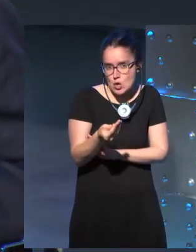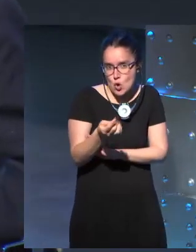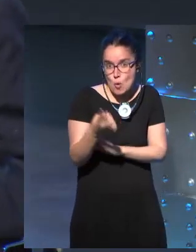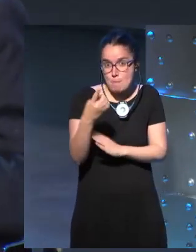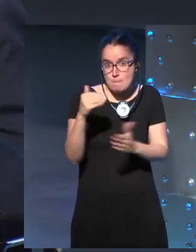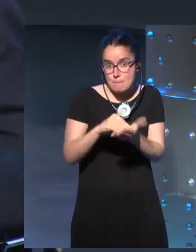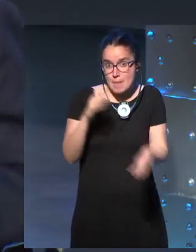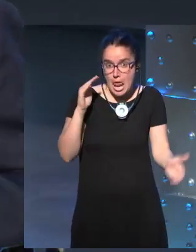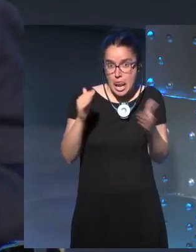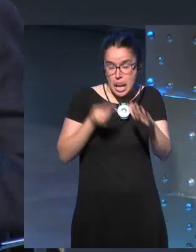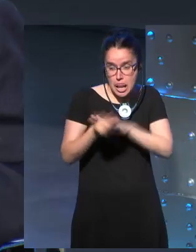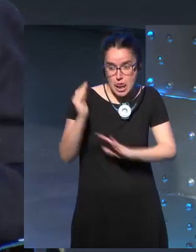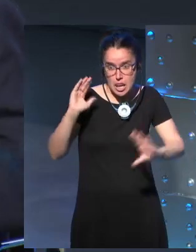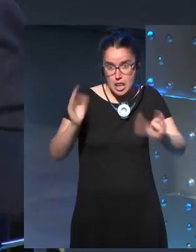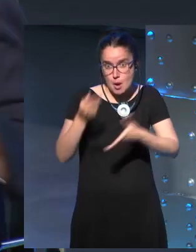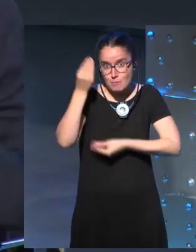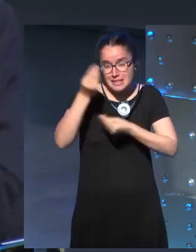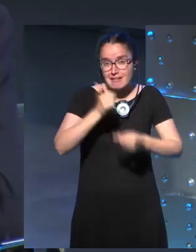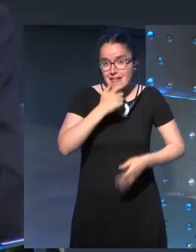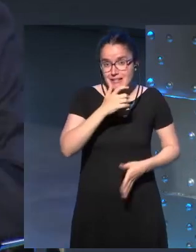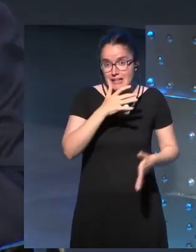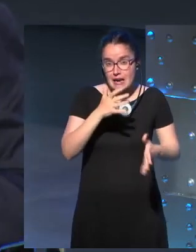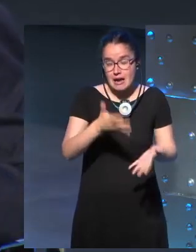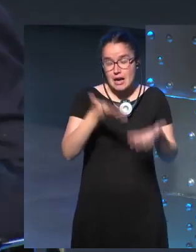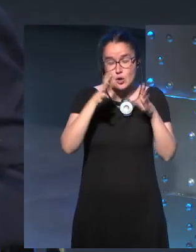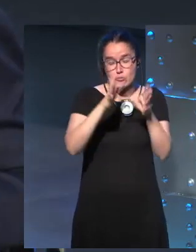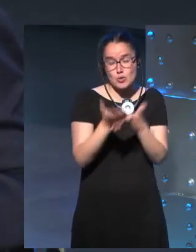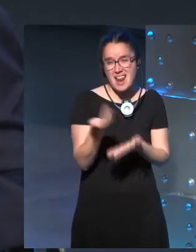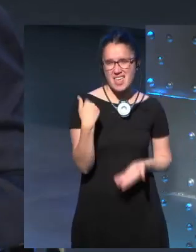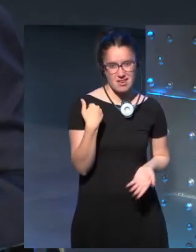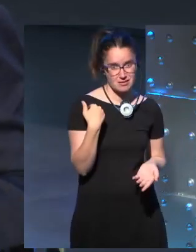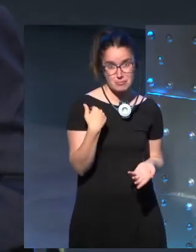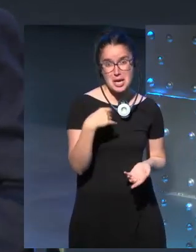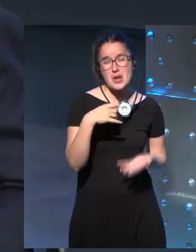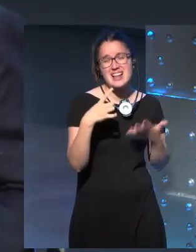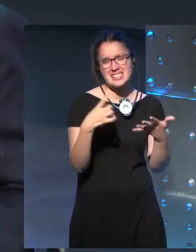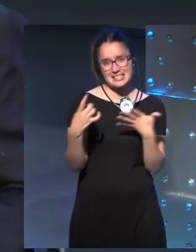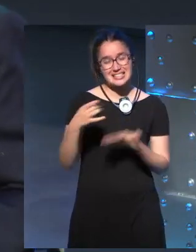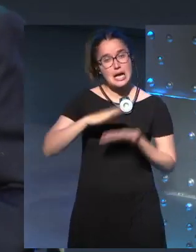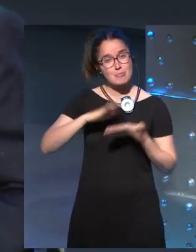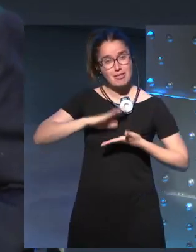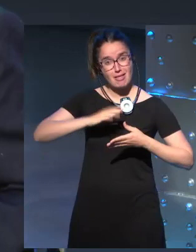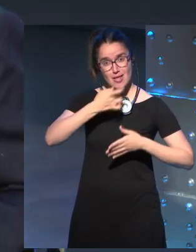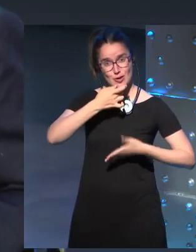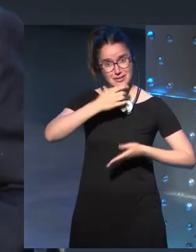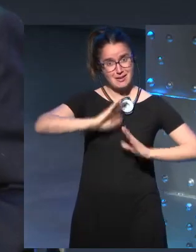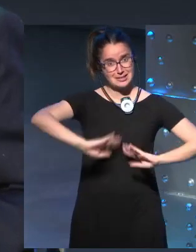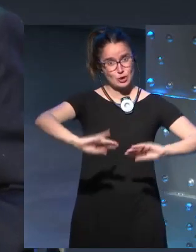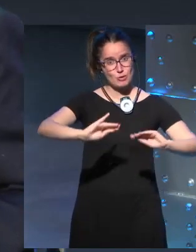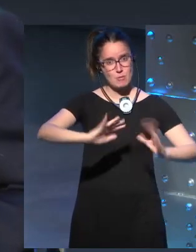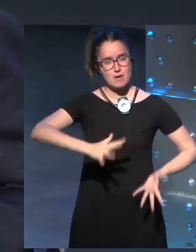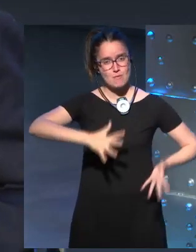born, they are millennials, they believe that England won the World Cup yesterday, and they won it in 1966.